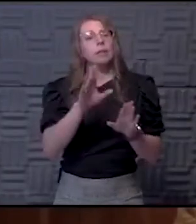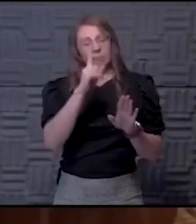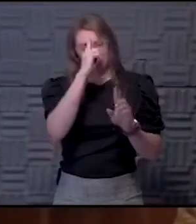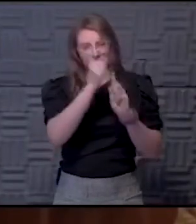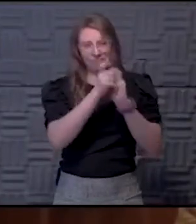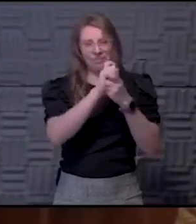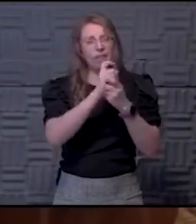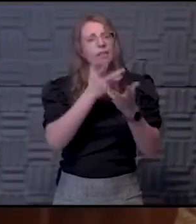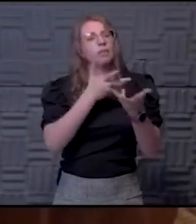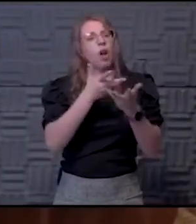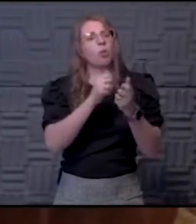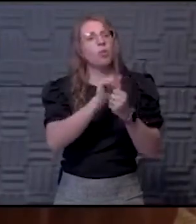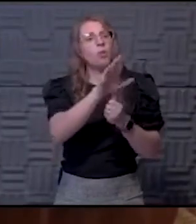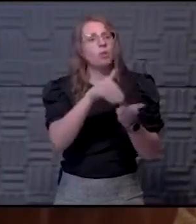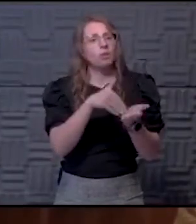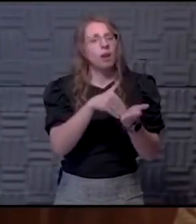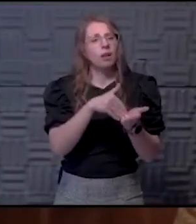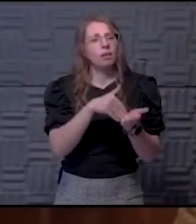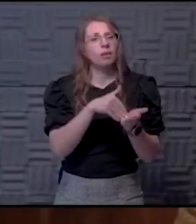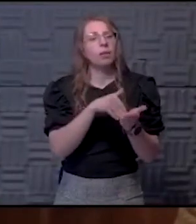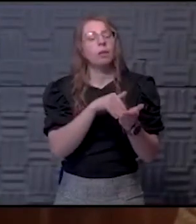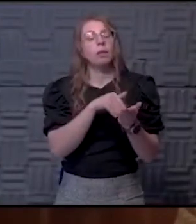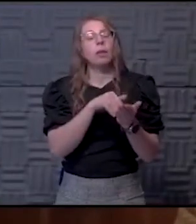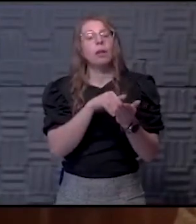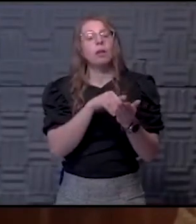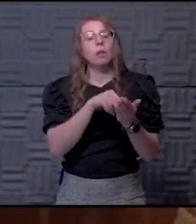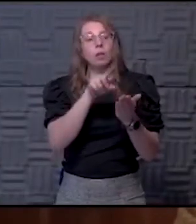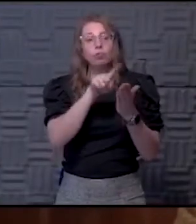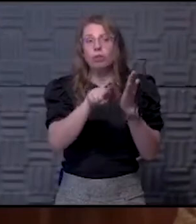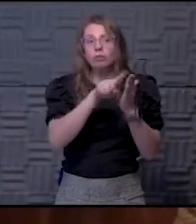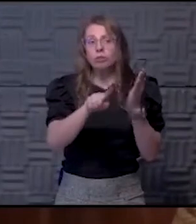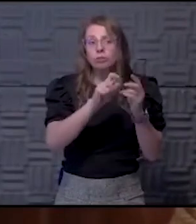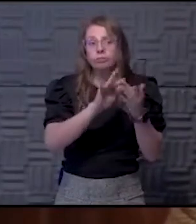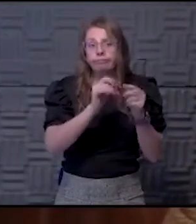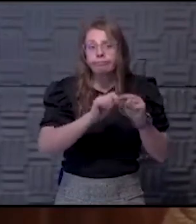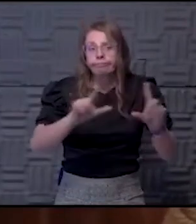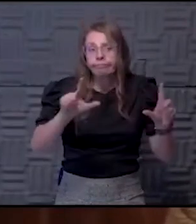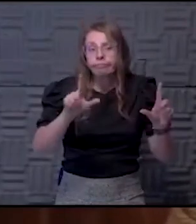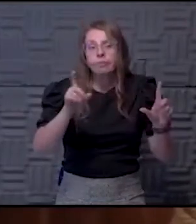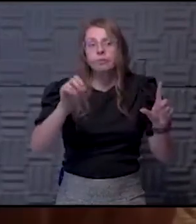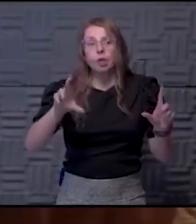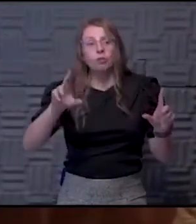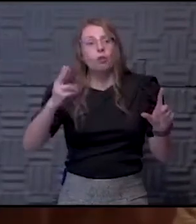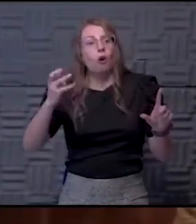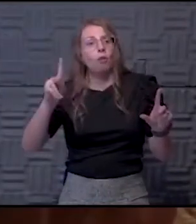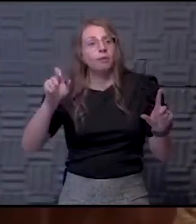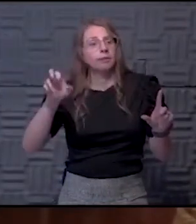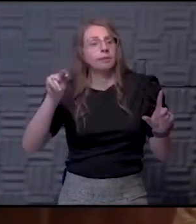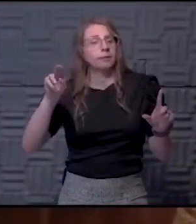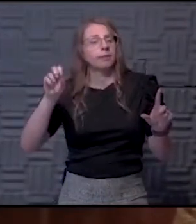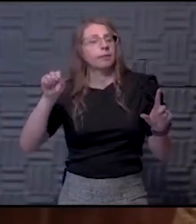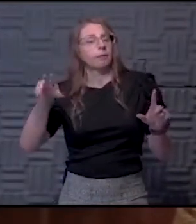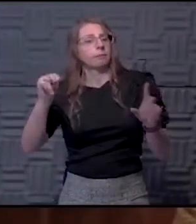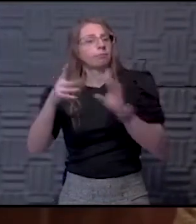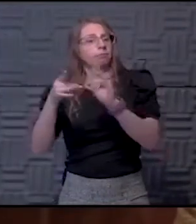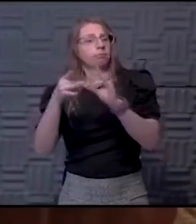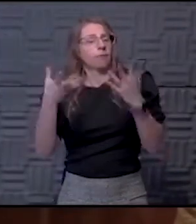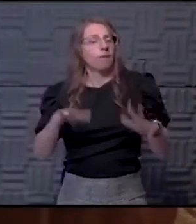your physician. Go to credible sites, as Dr. Hawkinson was talking about. I'm